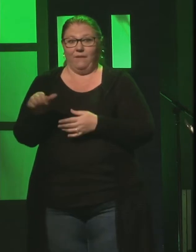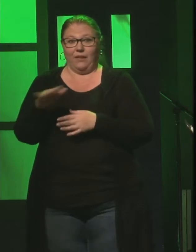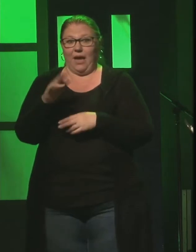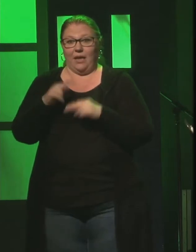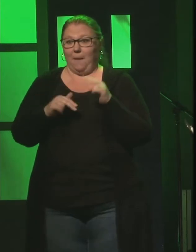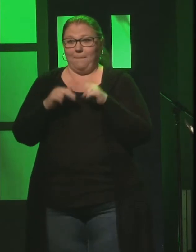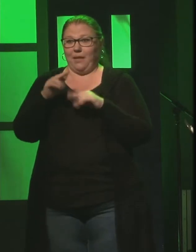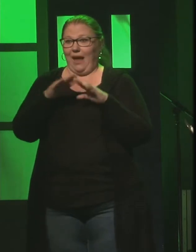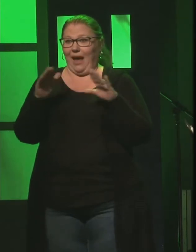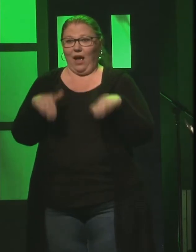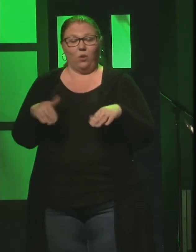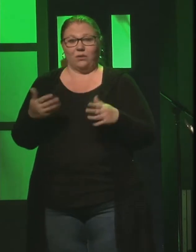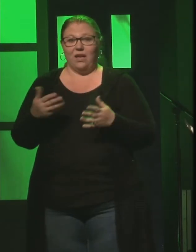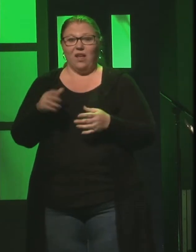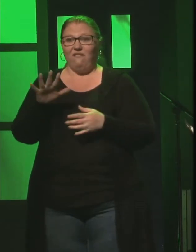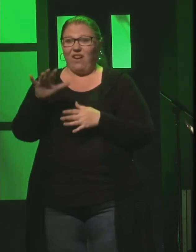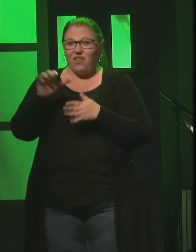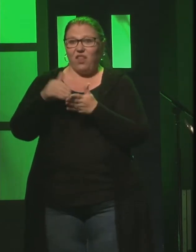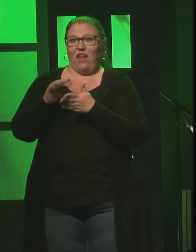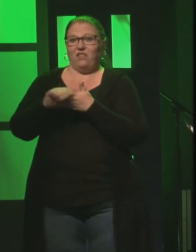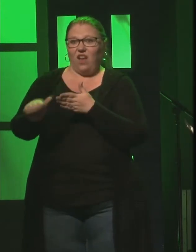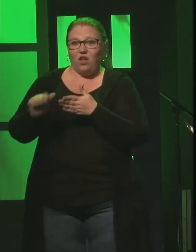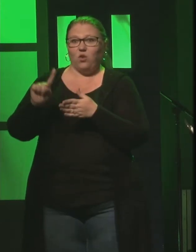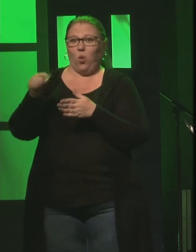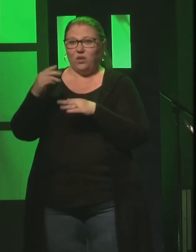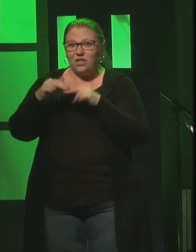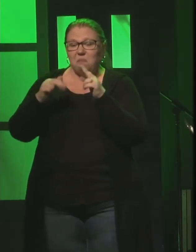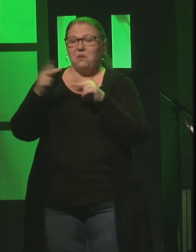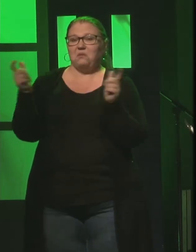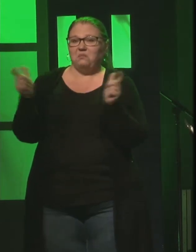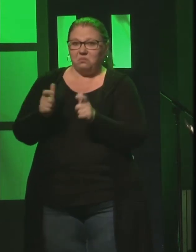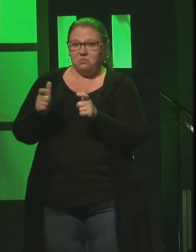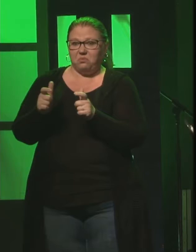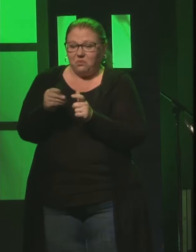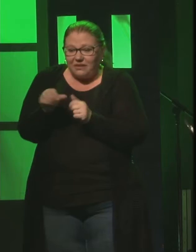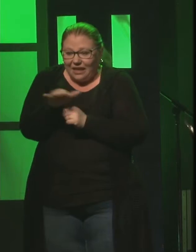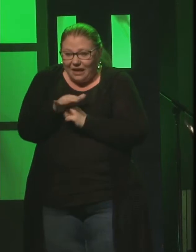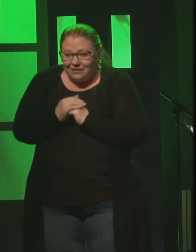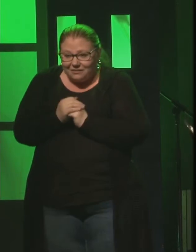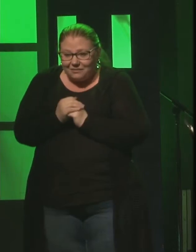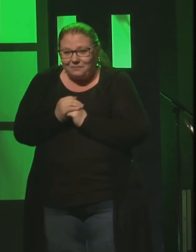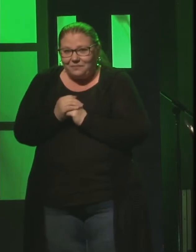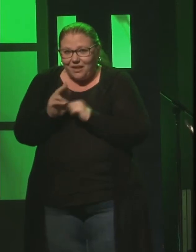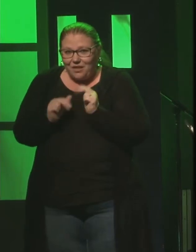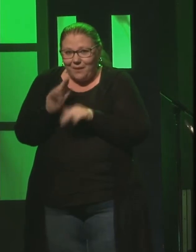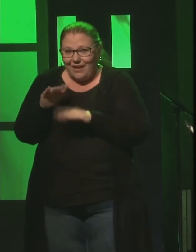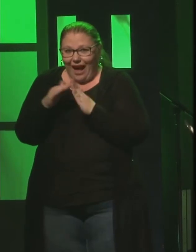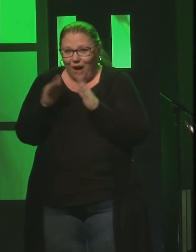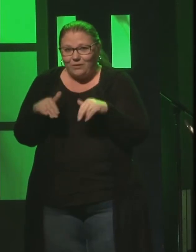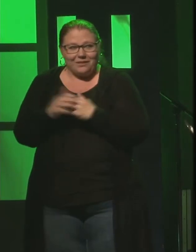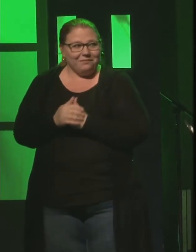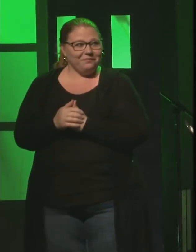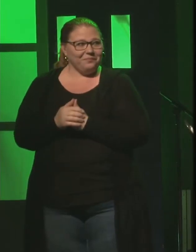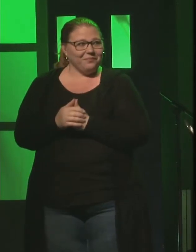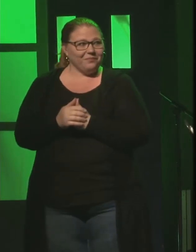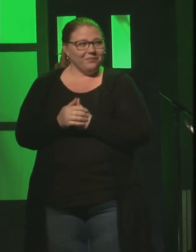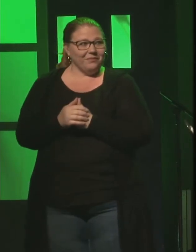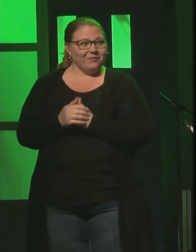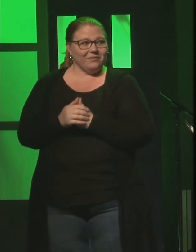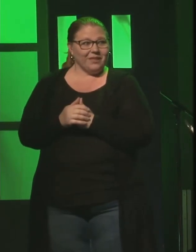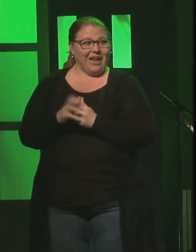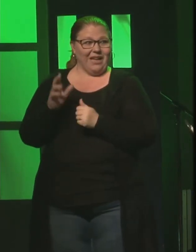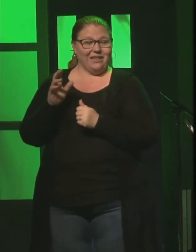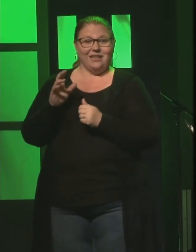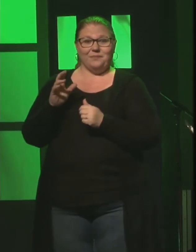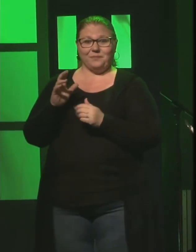build a house on it was $500,000 just to build a little tiny lot of land to build a house on. And they had bought this